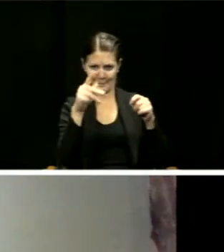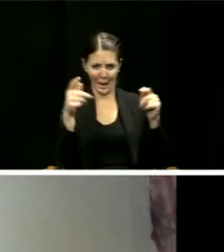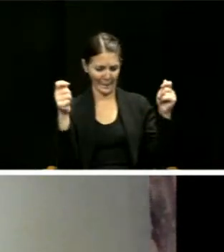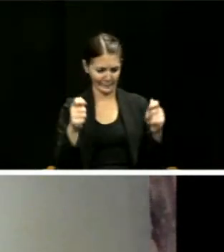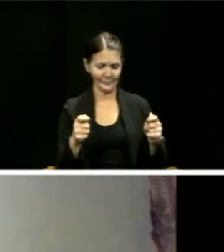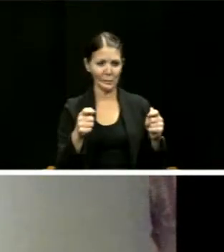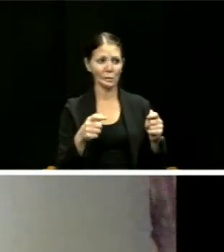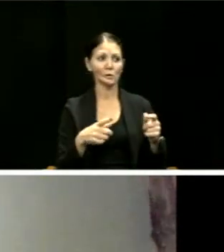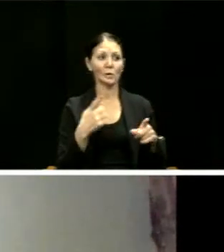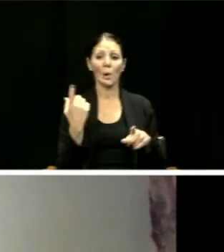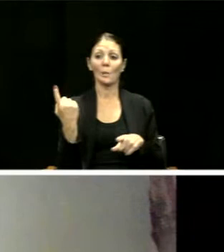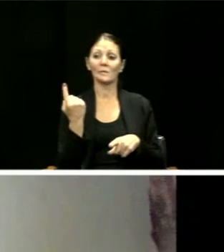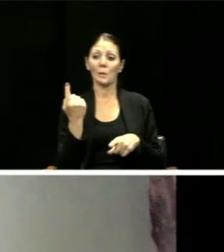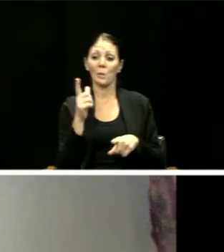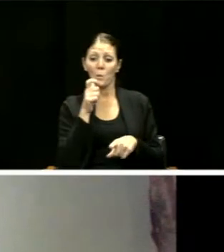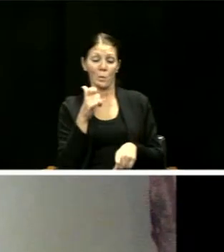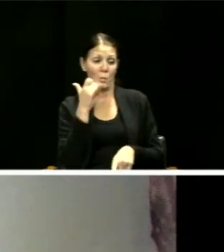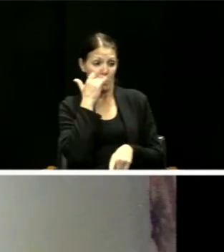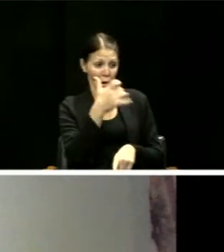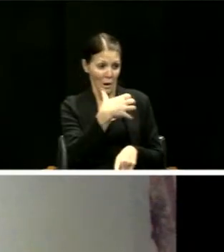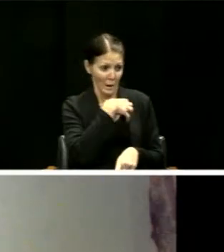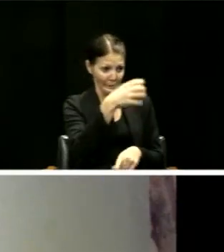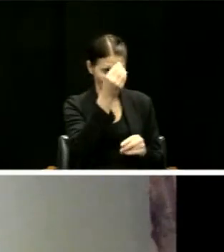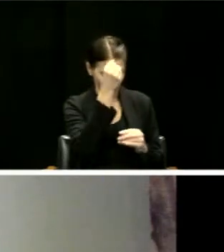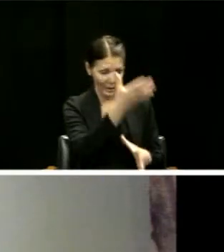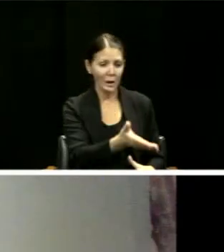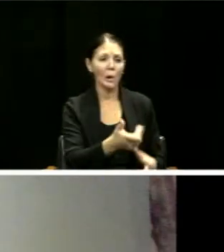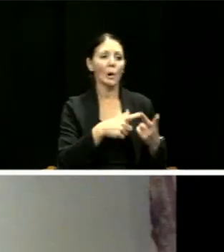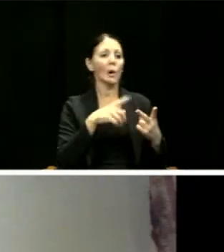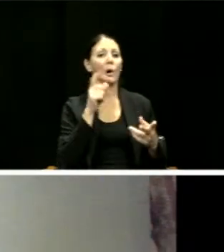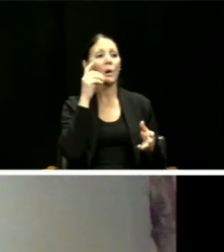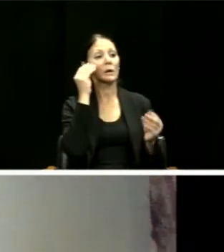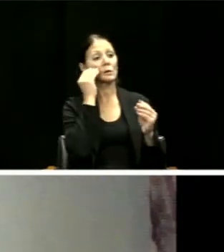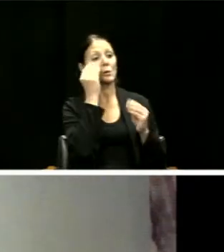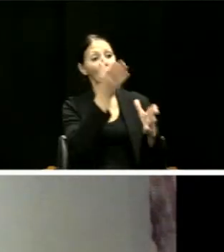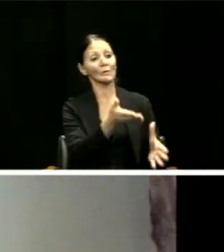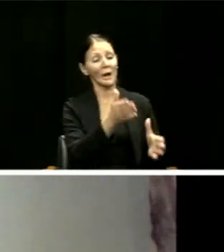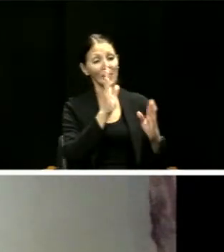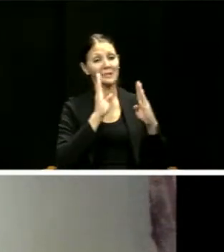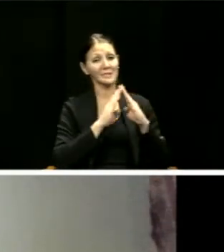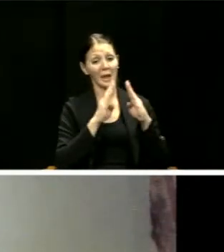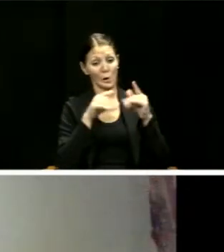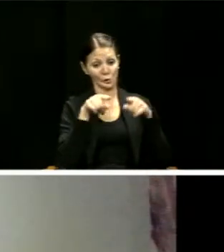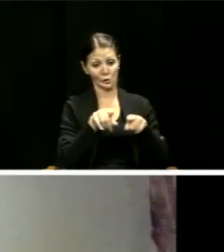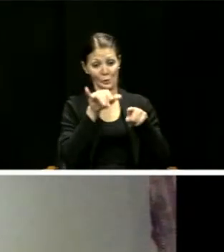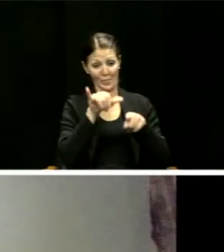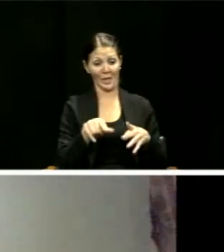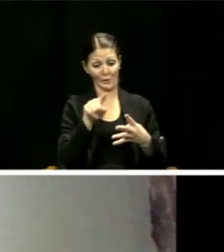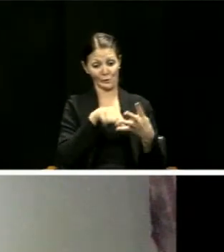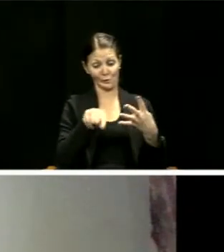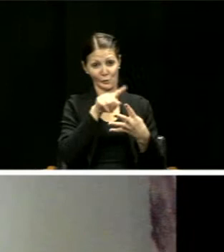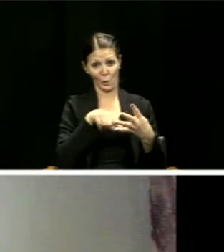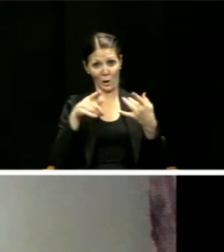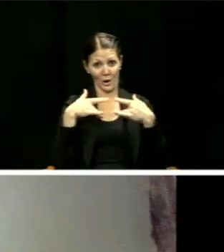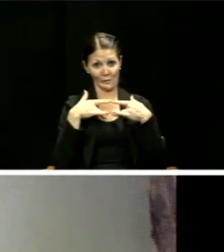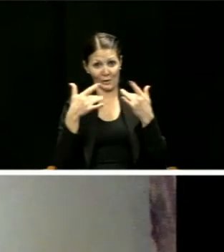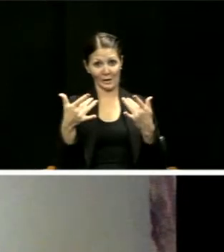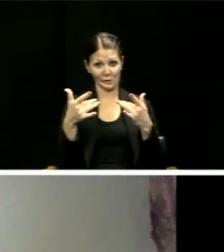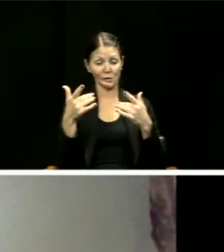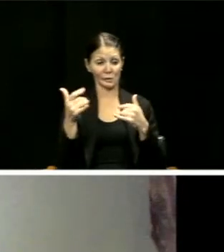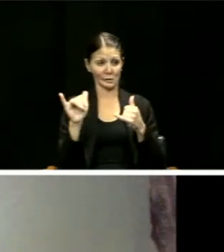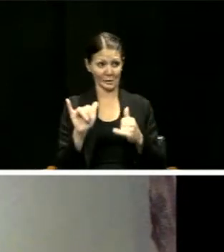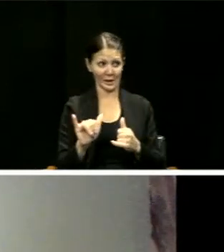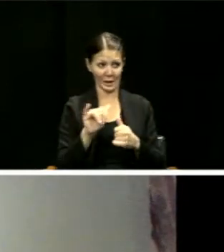had called in a complaint or notified the town during those 4 storm events, Hurricane Irene, the 2 storms